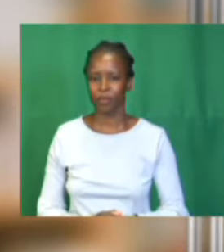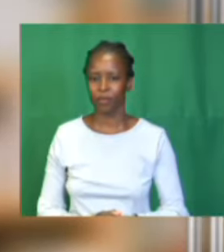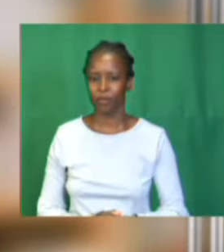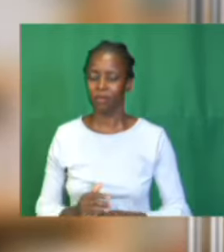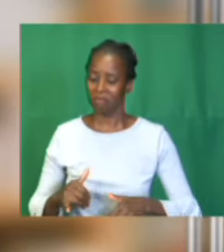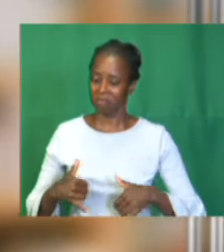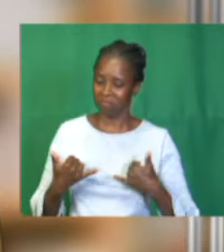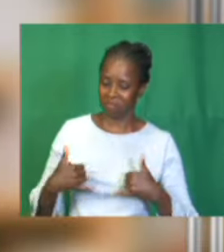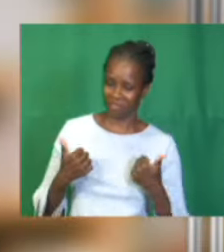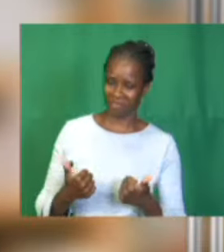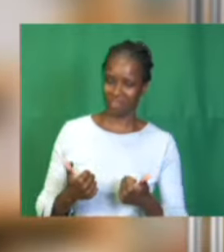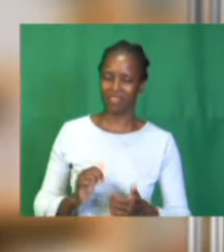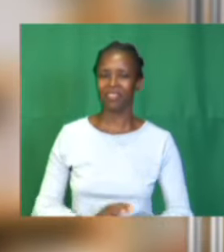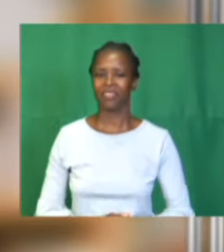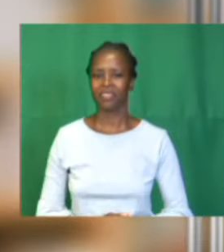Exciting. Okay, then